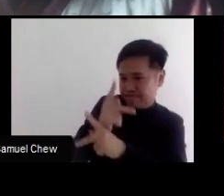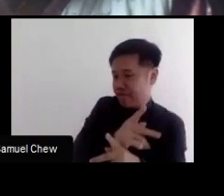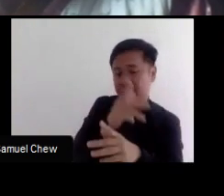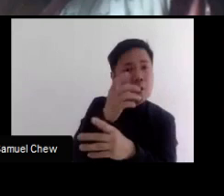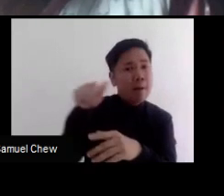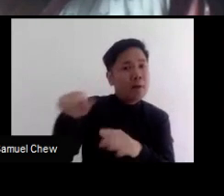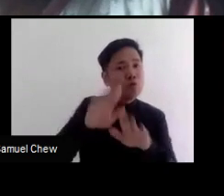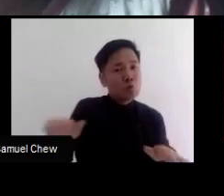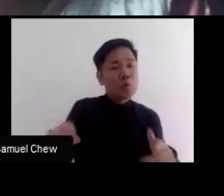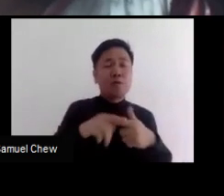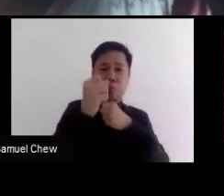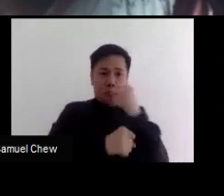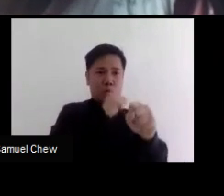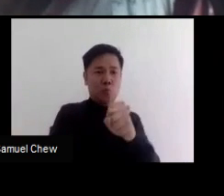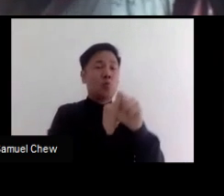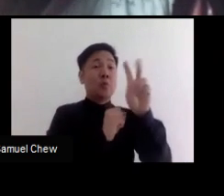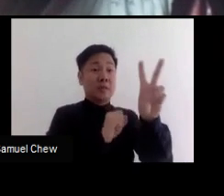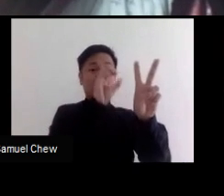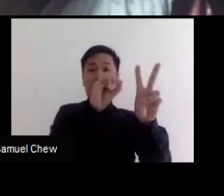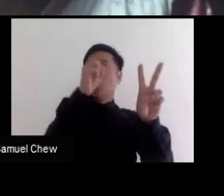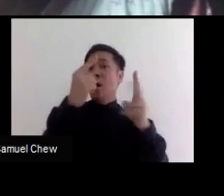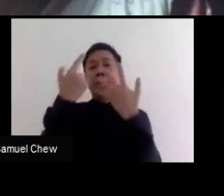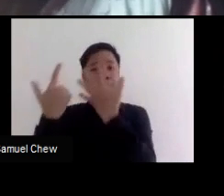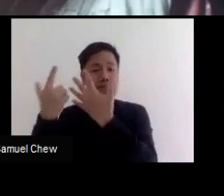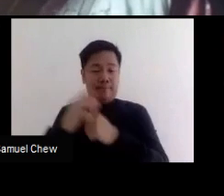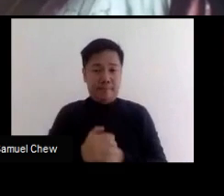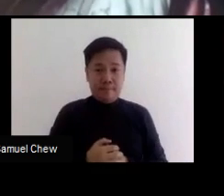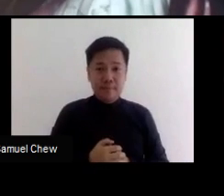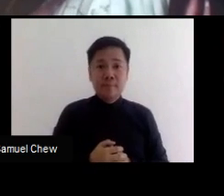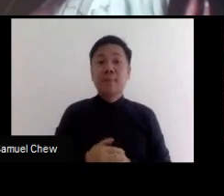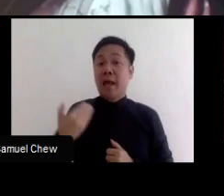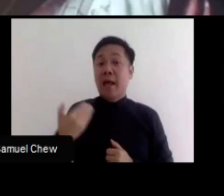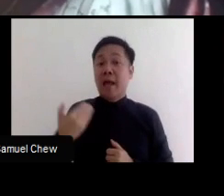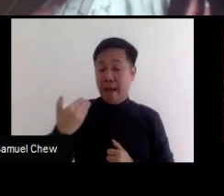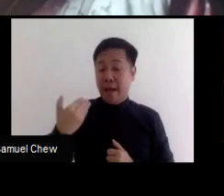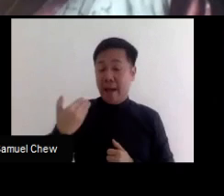etc. Ministry of Women and Children Affairs has taken action